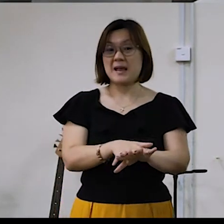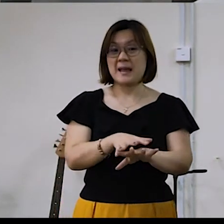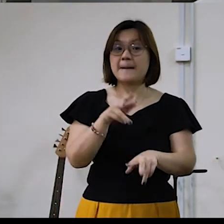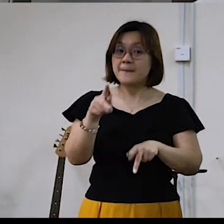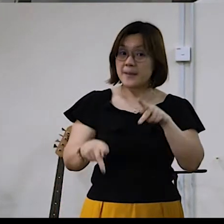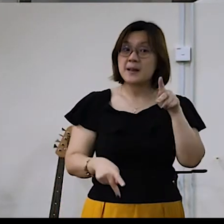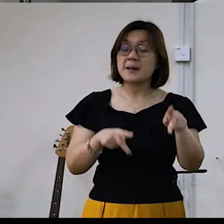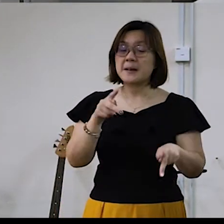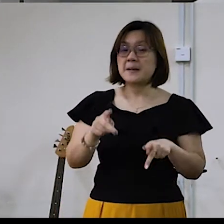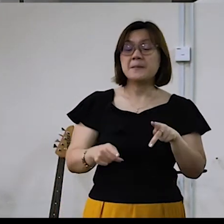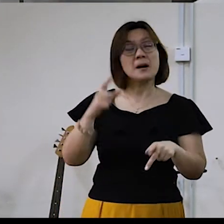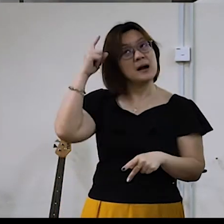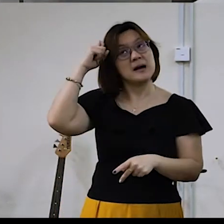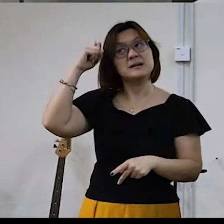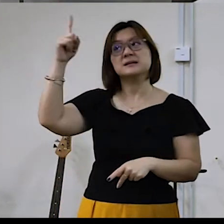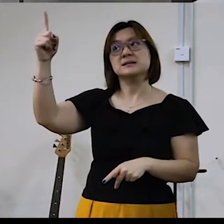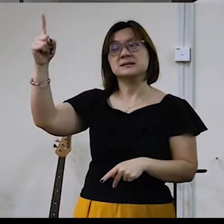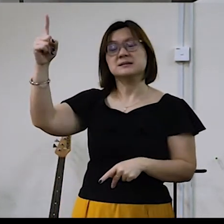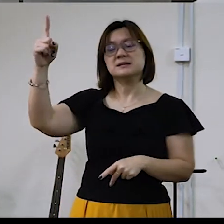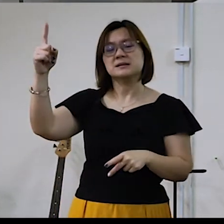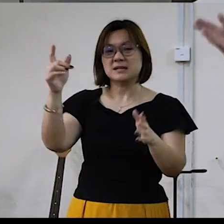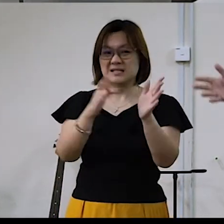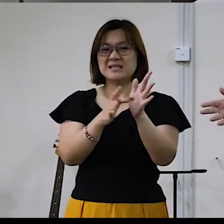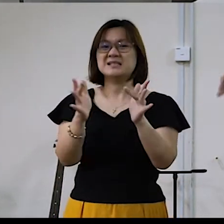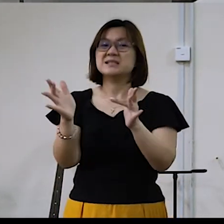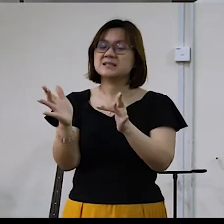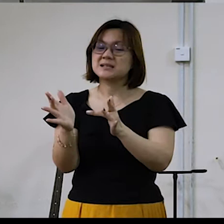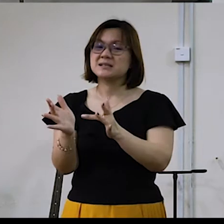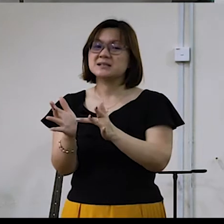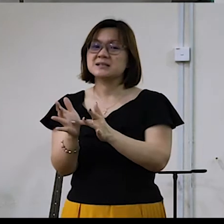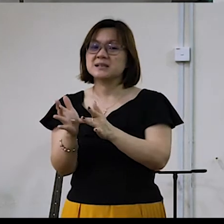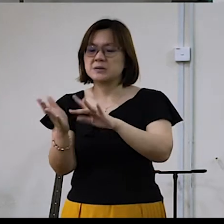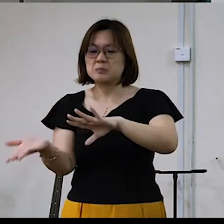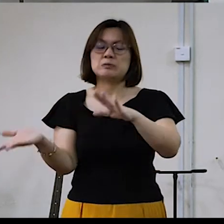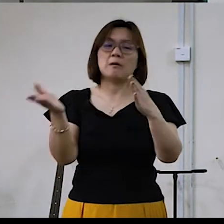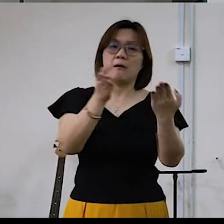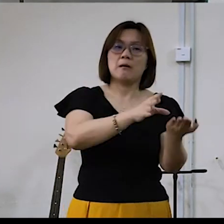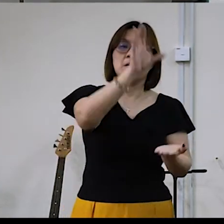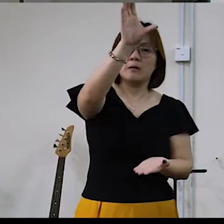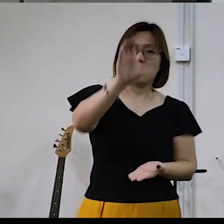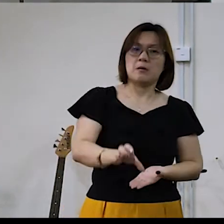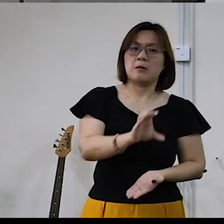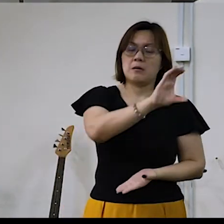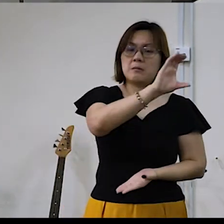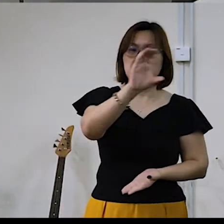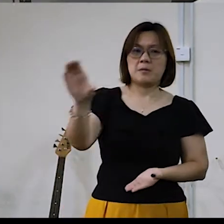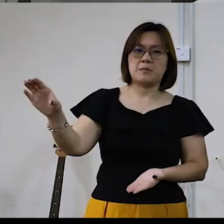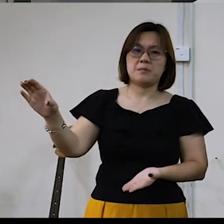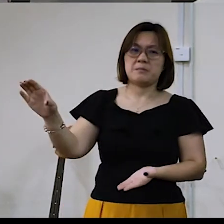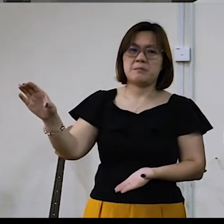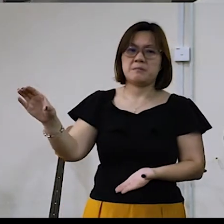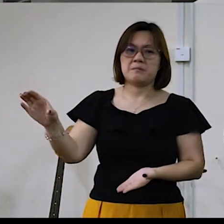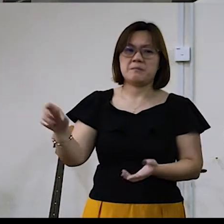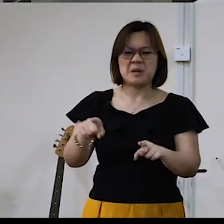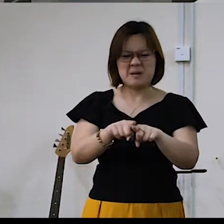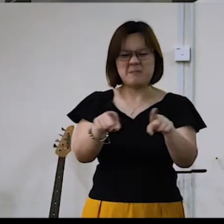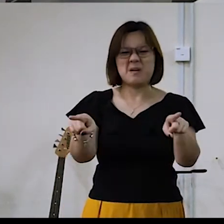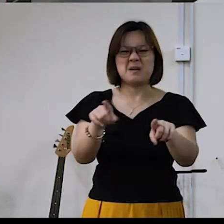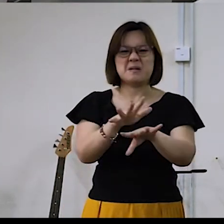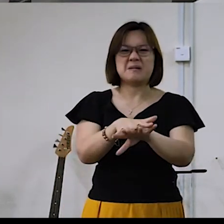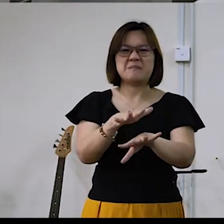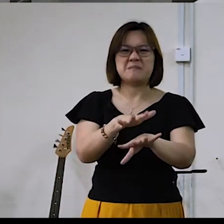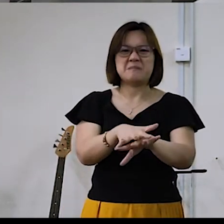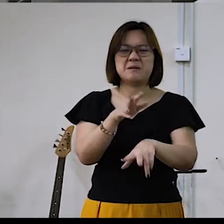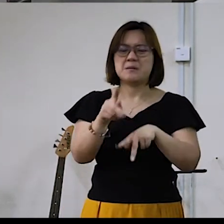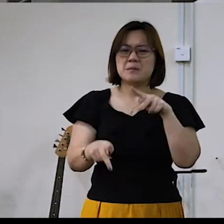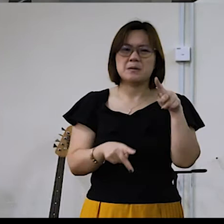the third one, the Holy Spirit, another helper. He is the one here. Do you know when Jesus died? Listen,